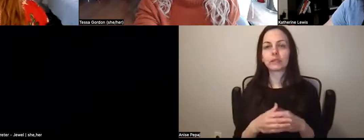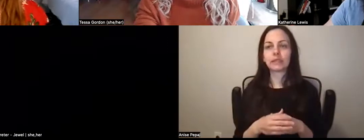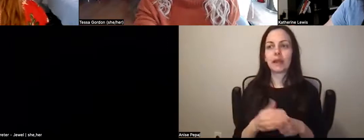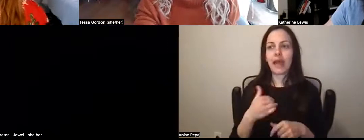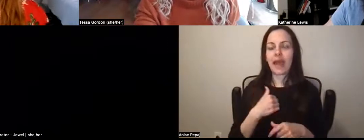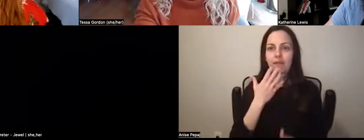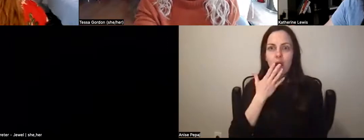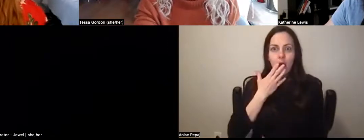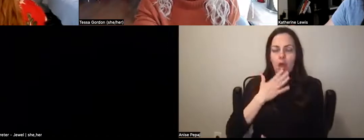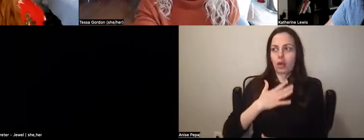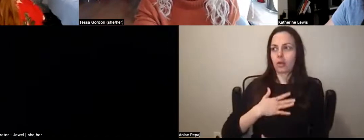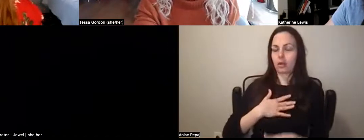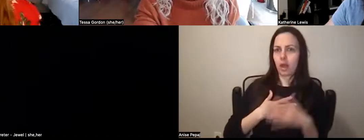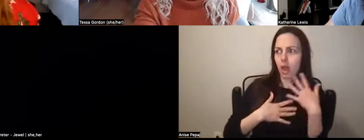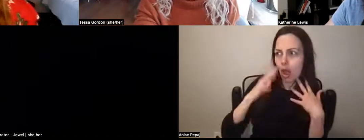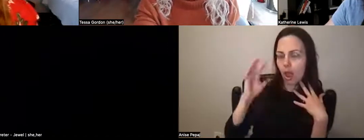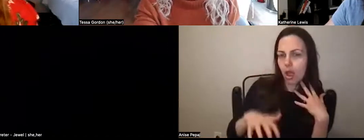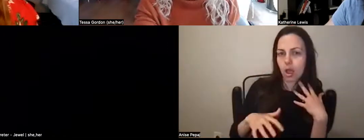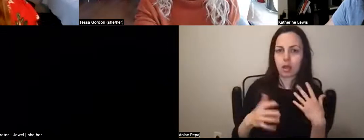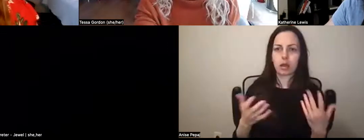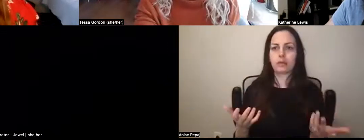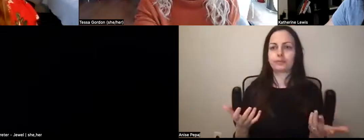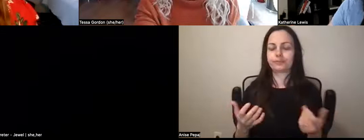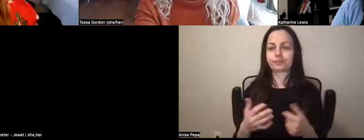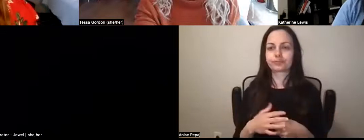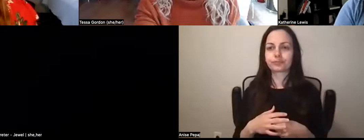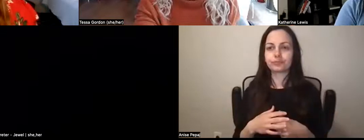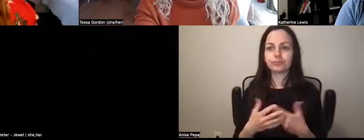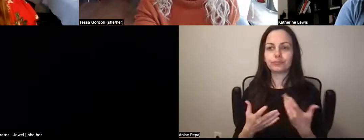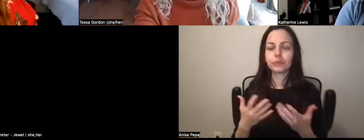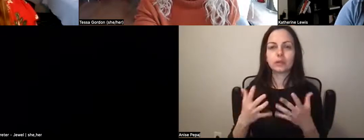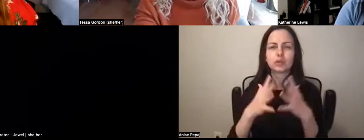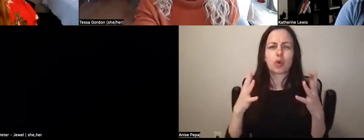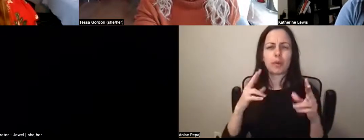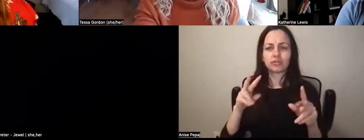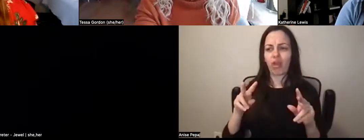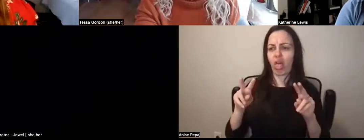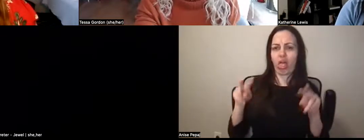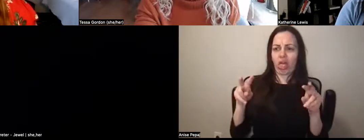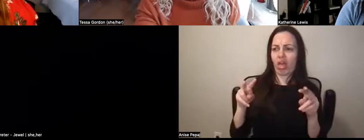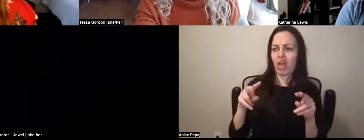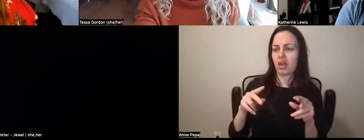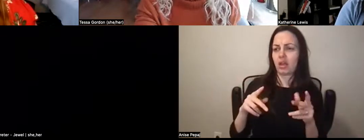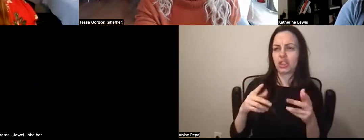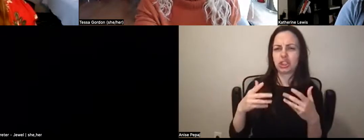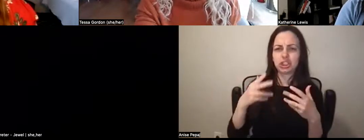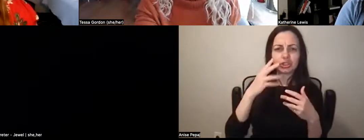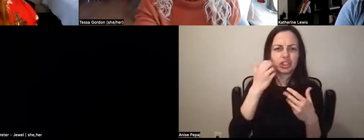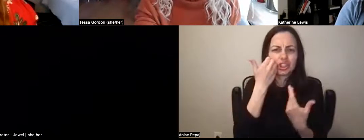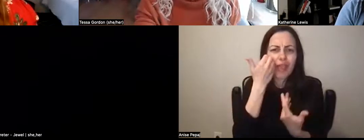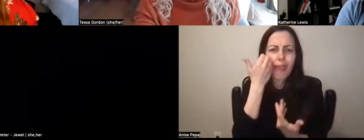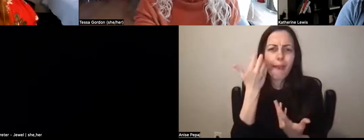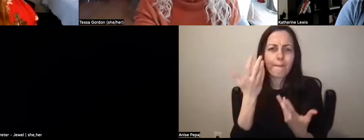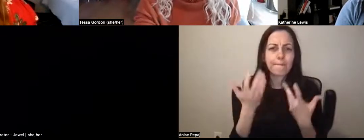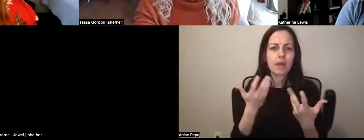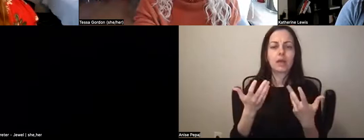gasping, this disbelief, this so much judgment. so much shame wrapped around it. And so I